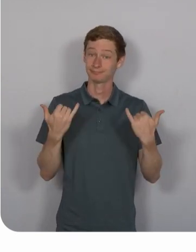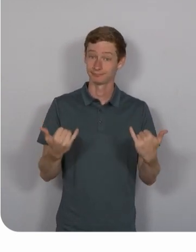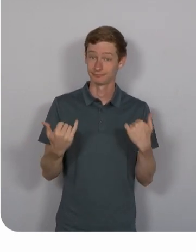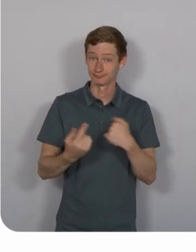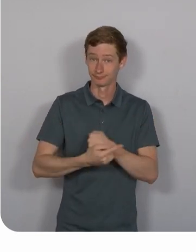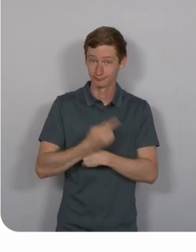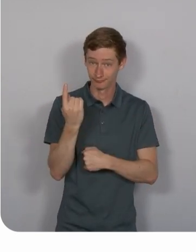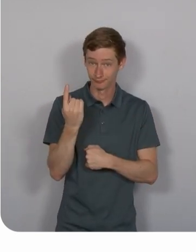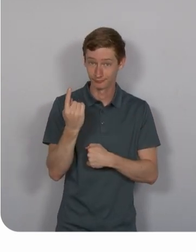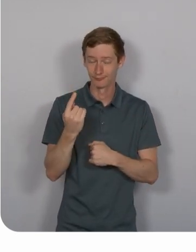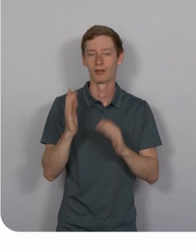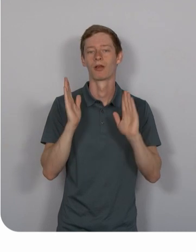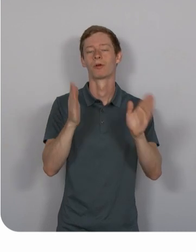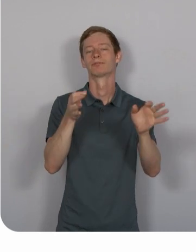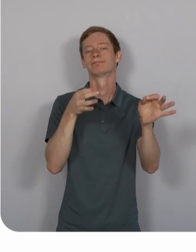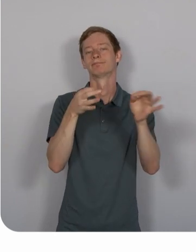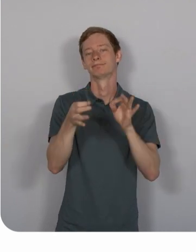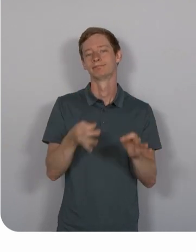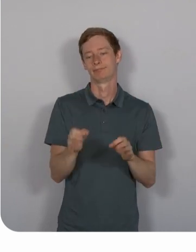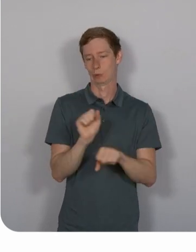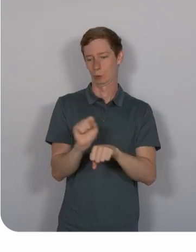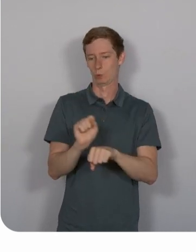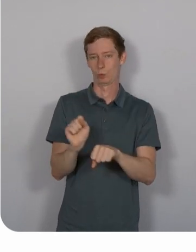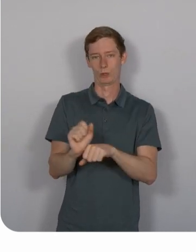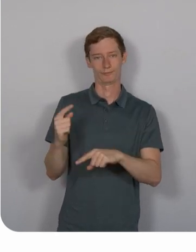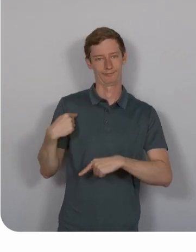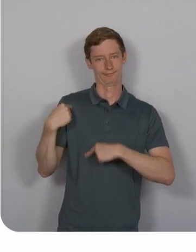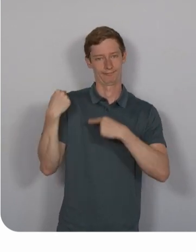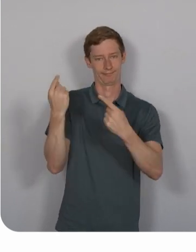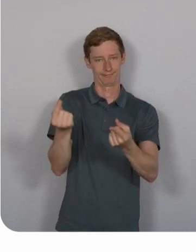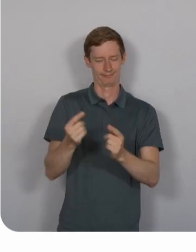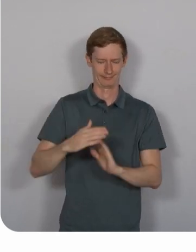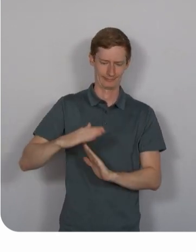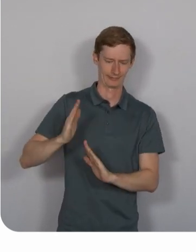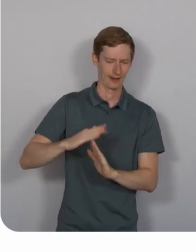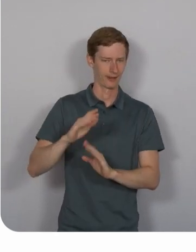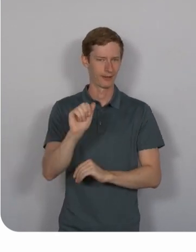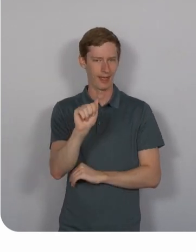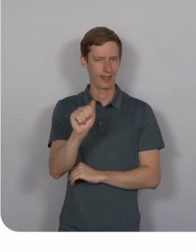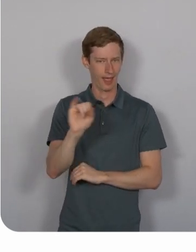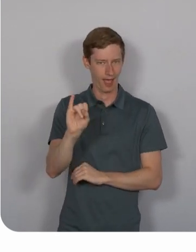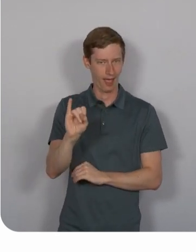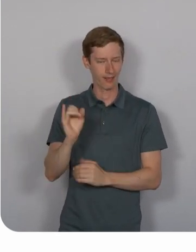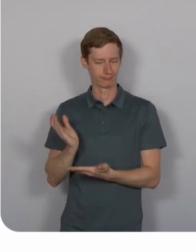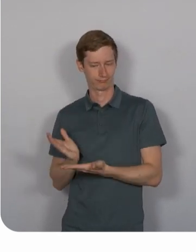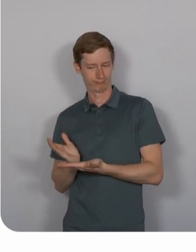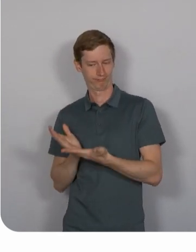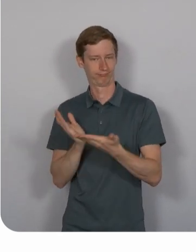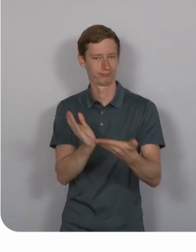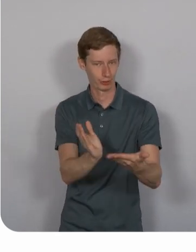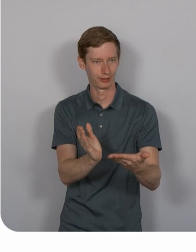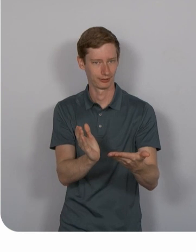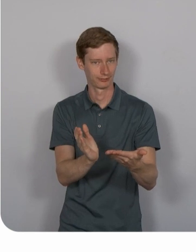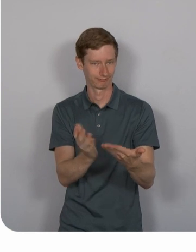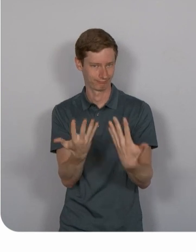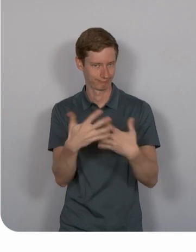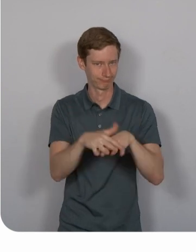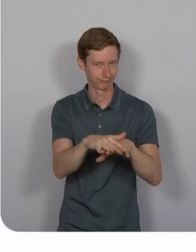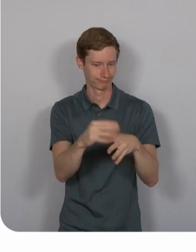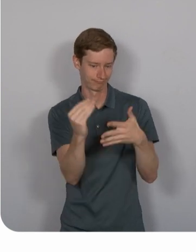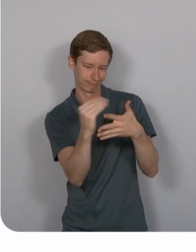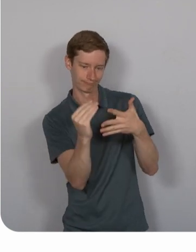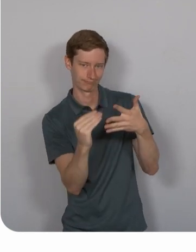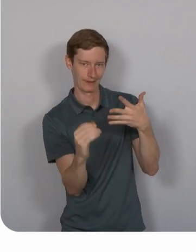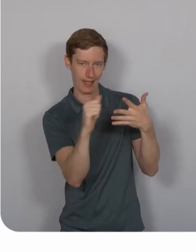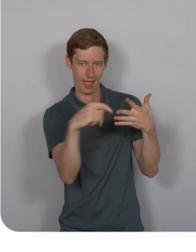want to talk about some of the work that we've been doing to bring this state-of-the-art AI into the apps that billions of people